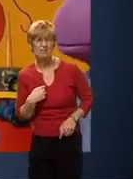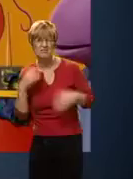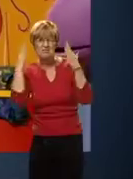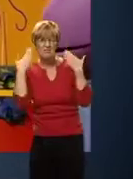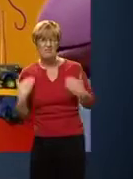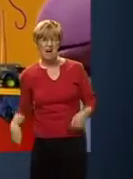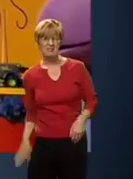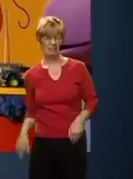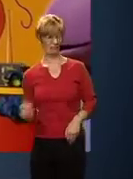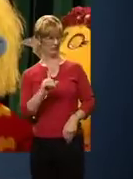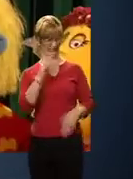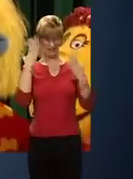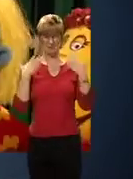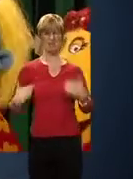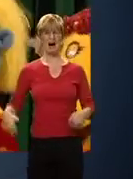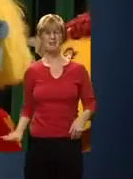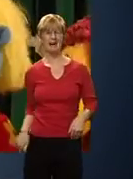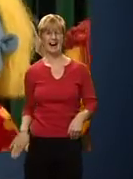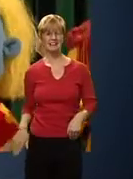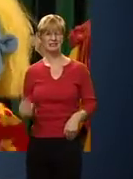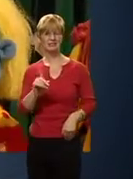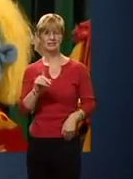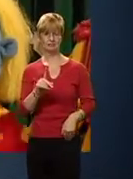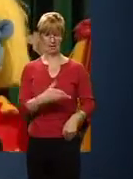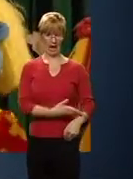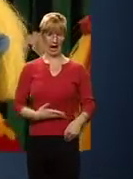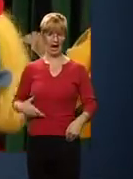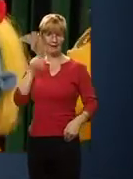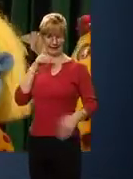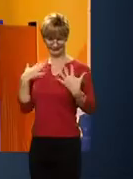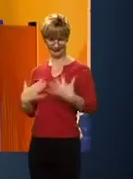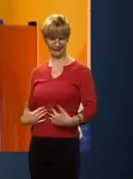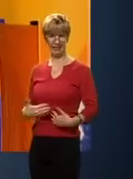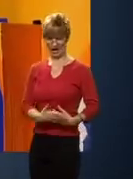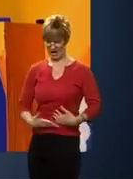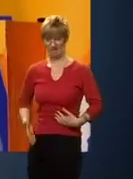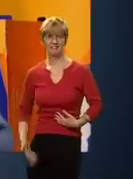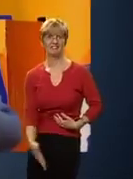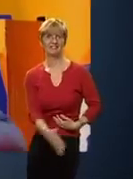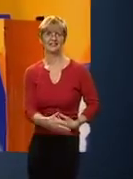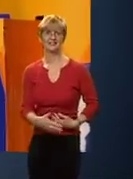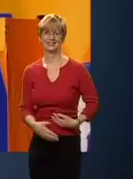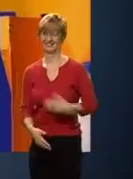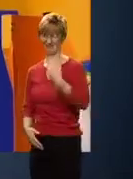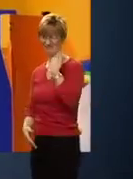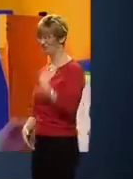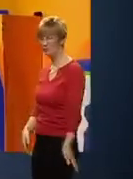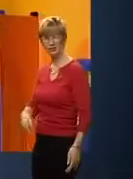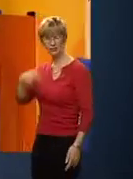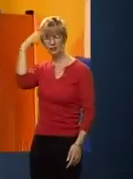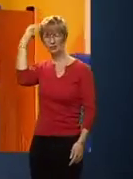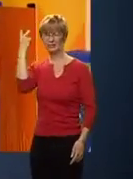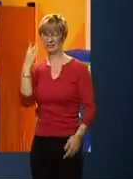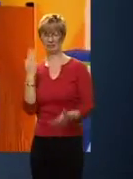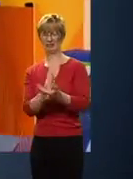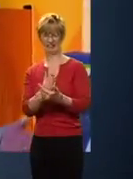What's mermaids? A mermaid is half a lady and half a fish. Oh. No, I don't believe